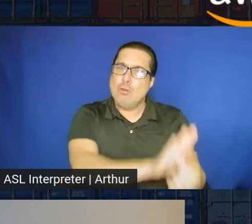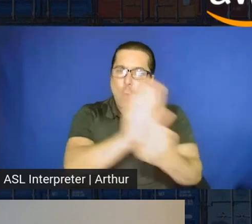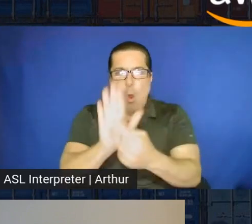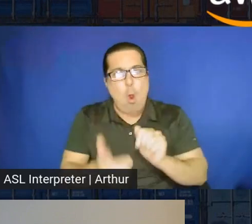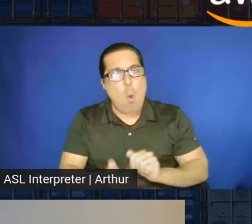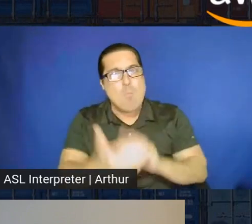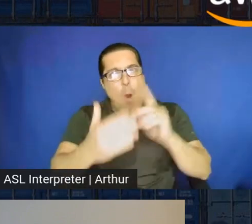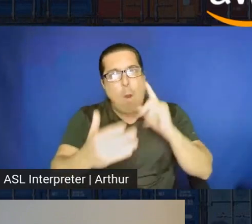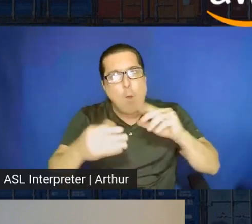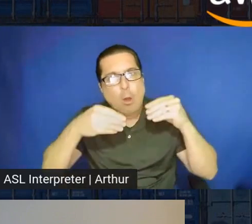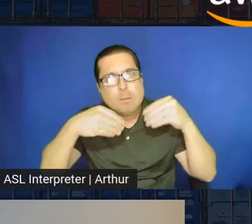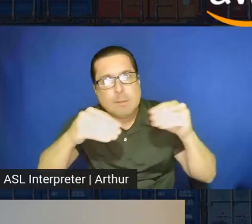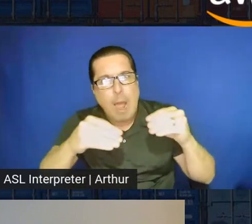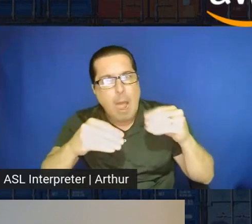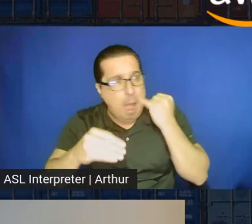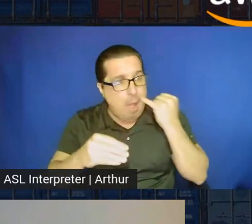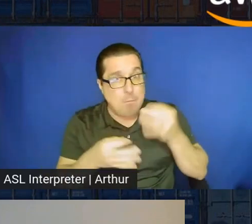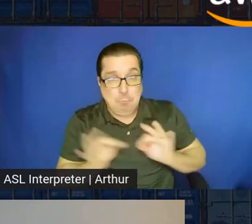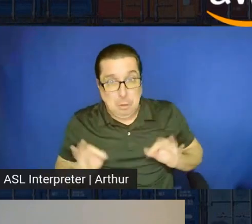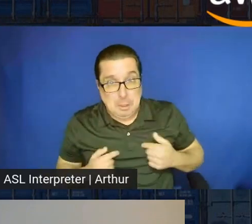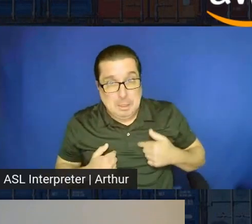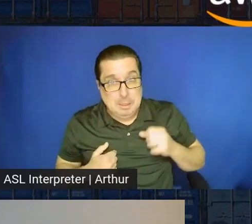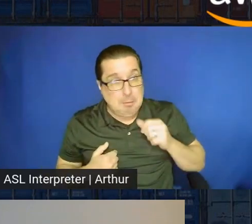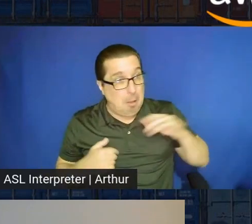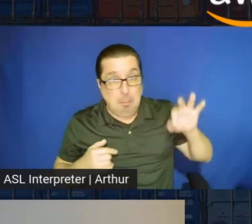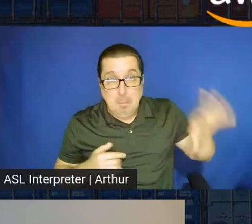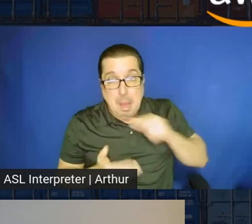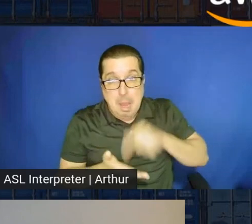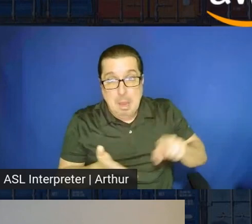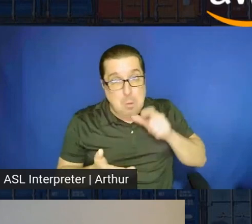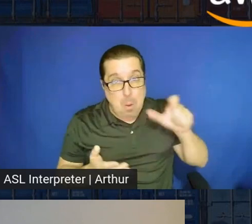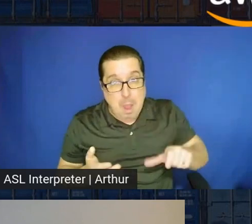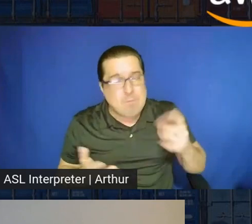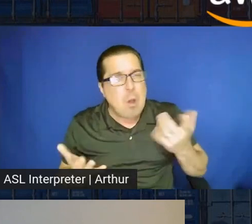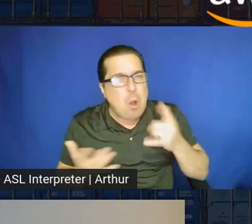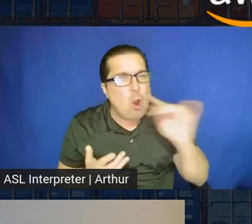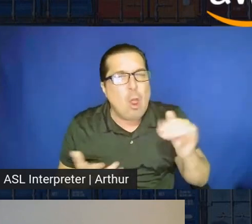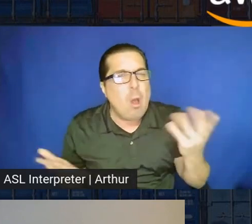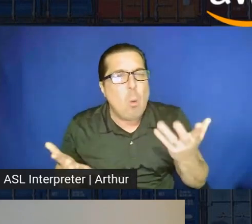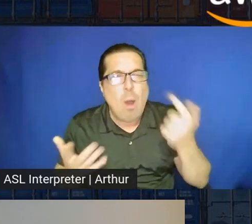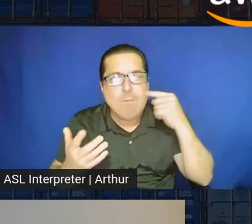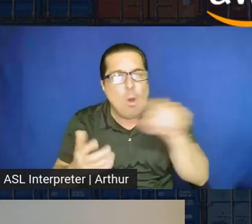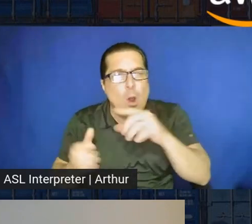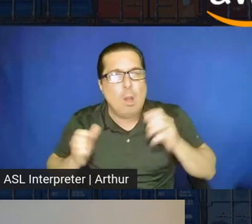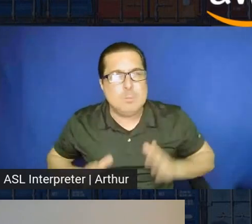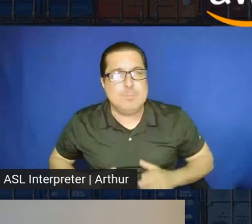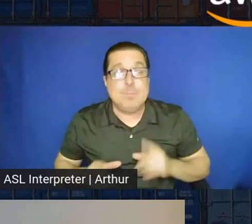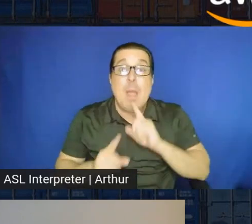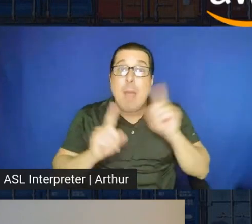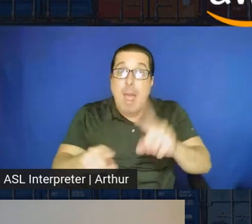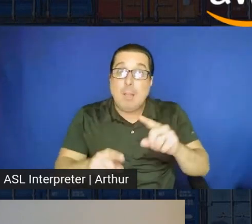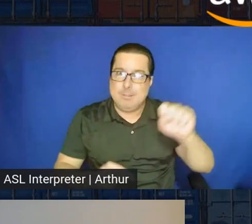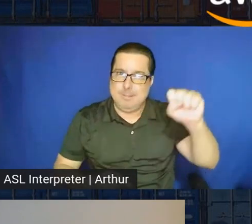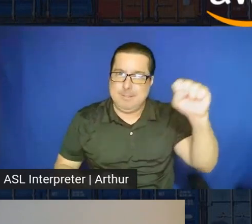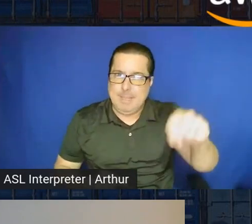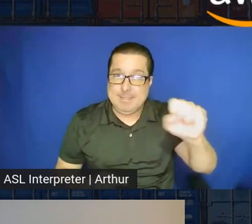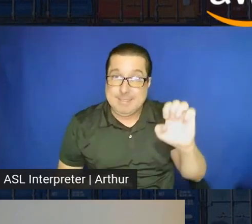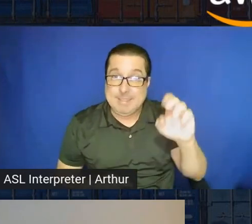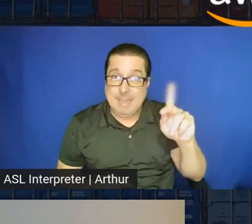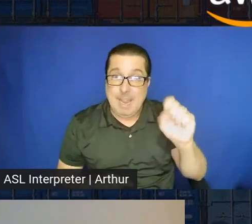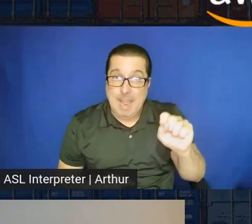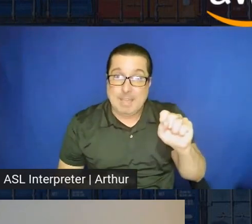selling or working with EKS Anywhere for customers? Yes. So the answer, Sai, is yes. EKS Anywhere is open